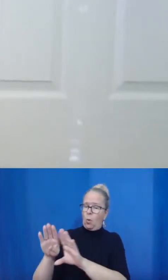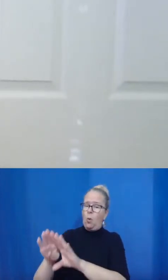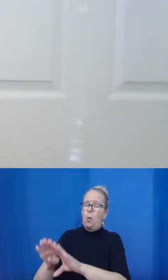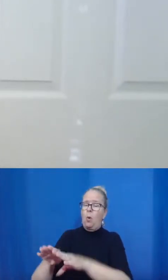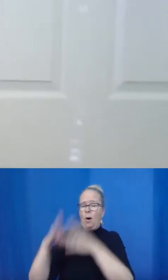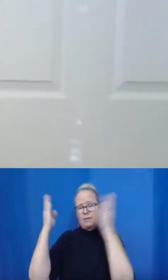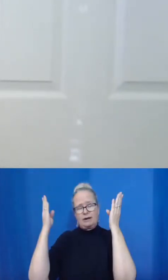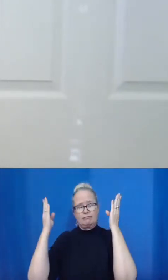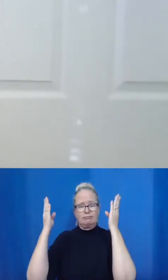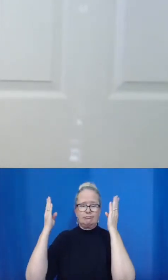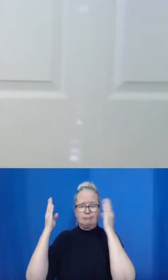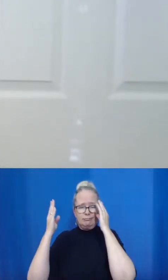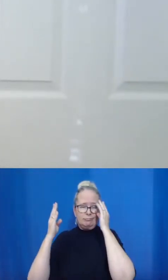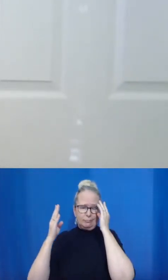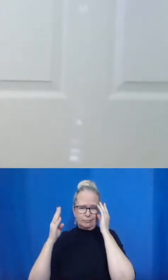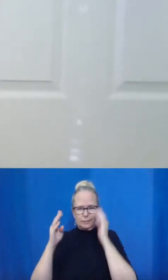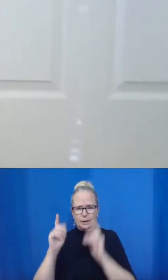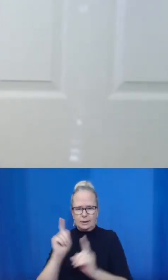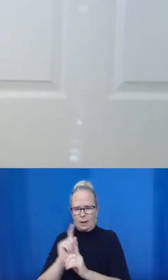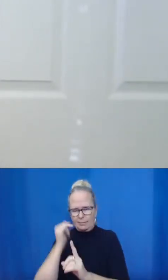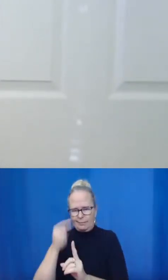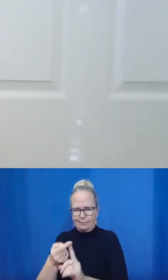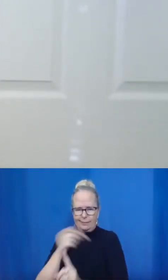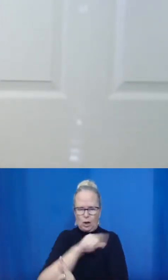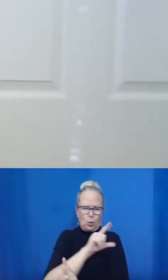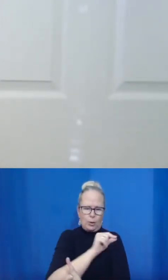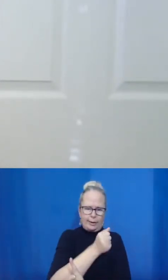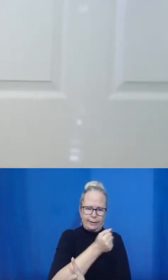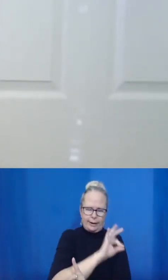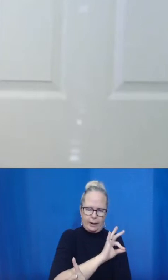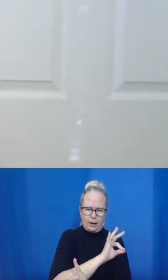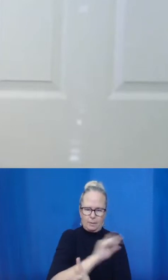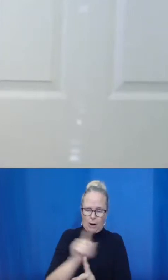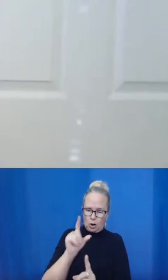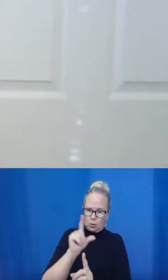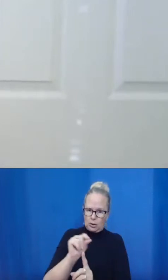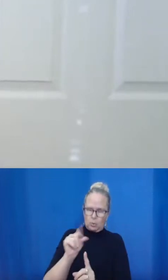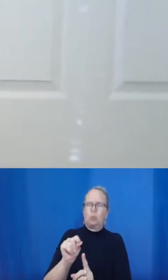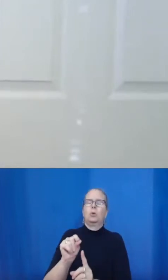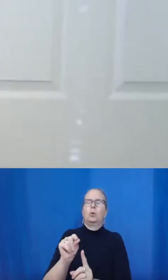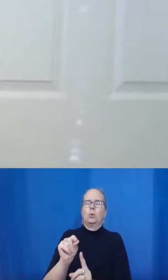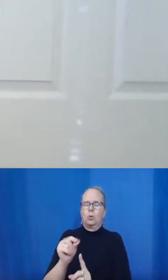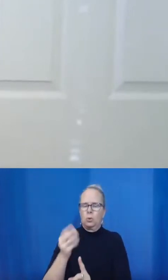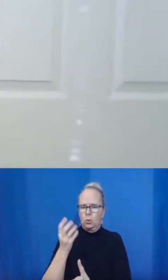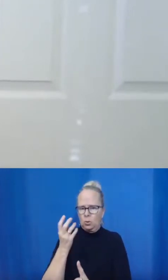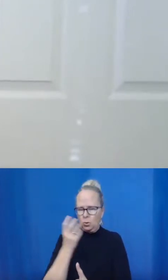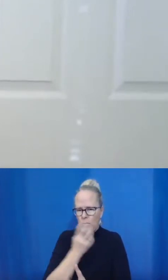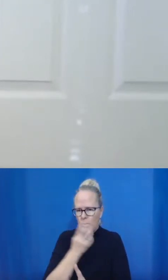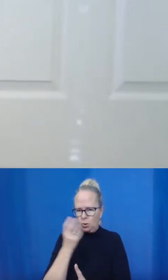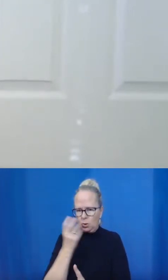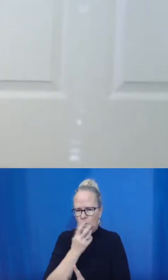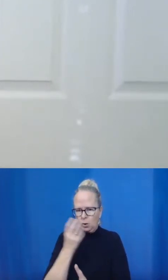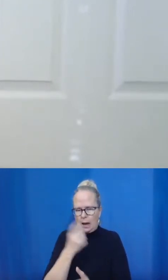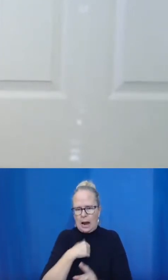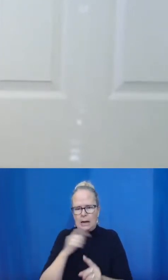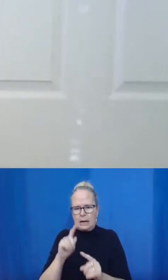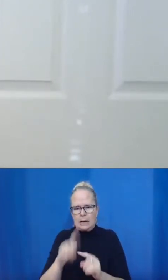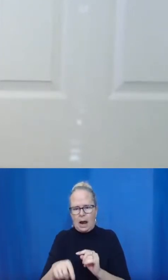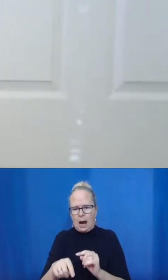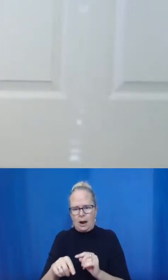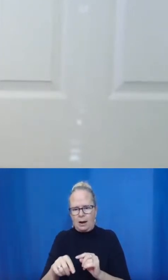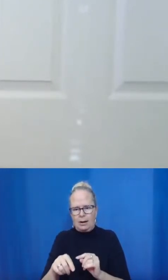was 2019. And that was not the case. And I haven't been able to get back into society at all.